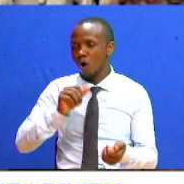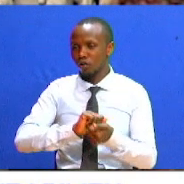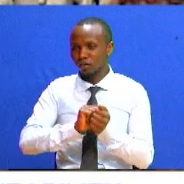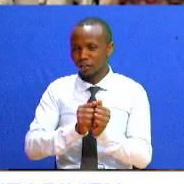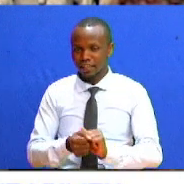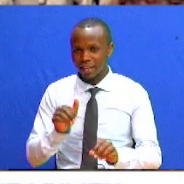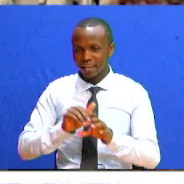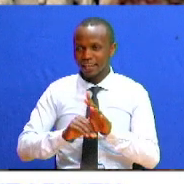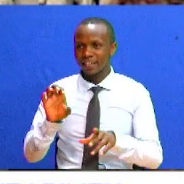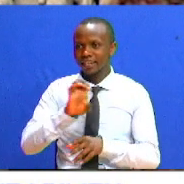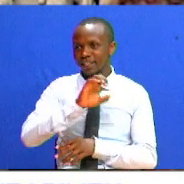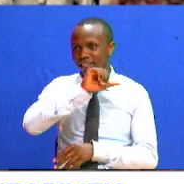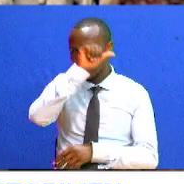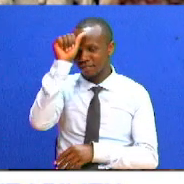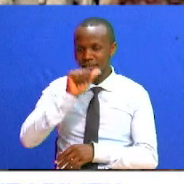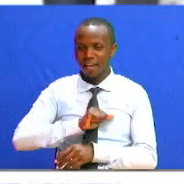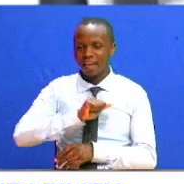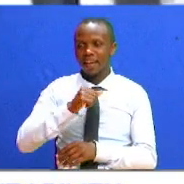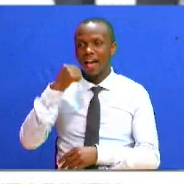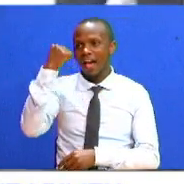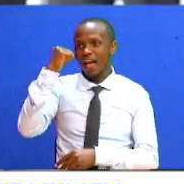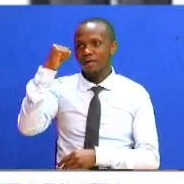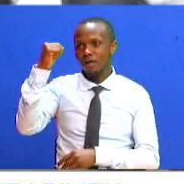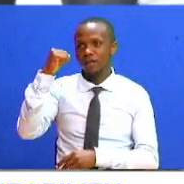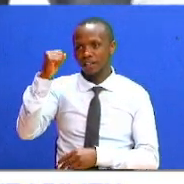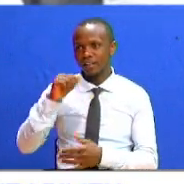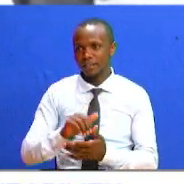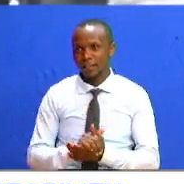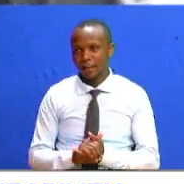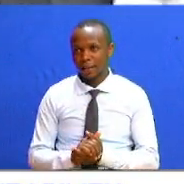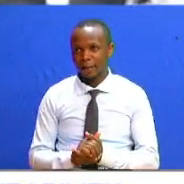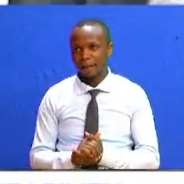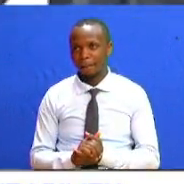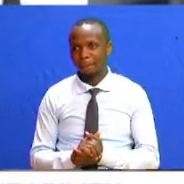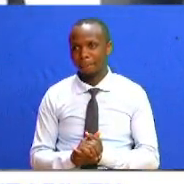African politics. Irene Jegona, GBS TV.